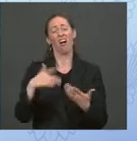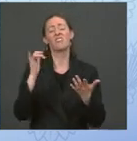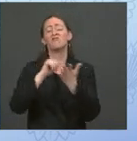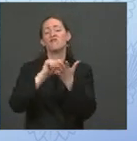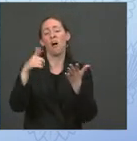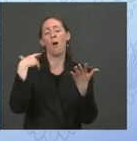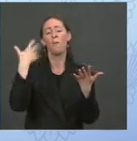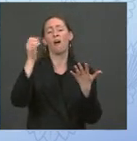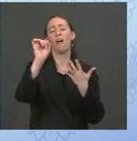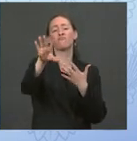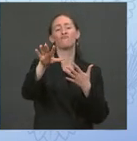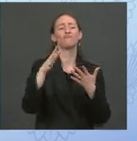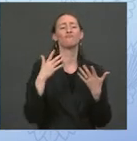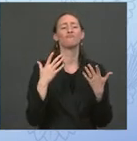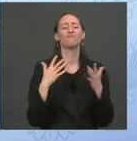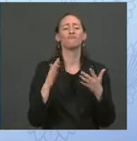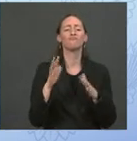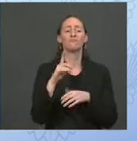don't underestimate